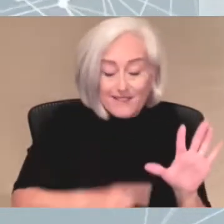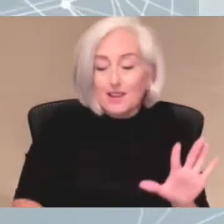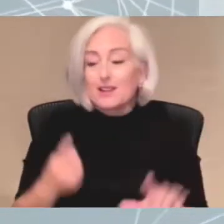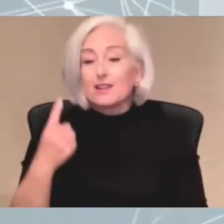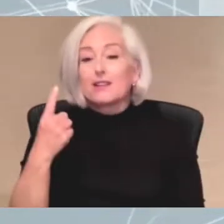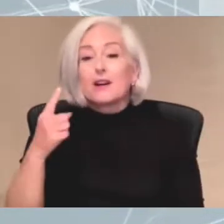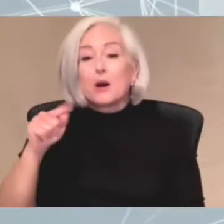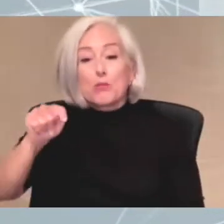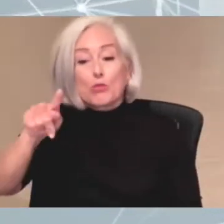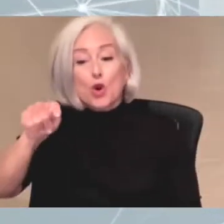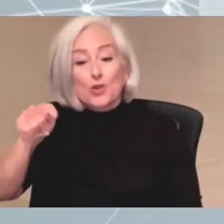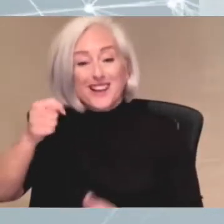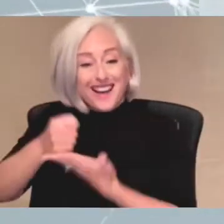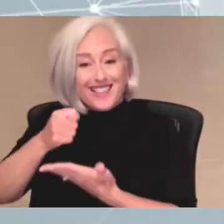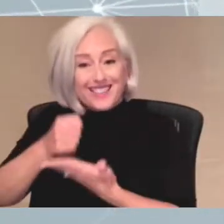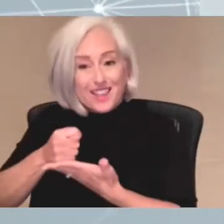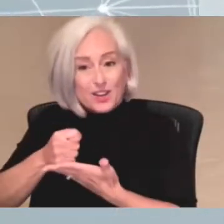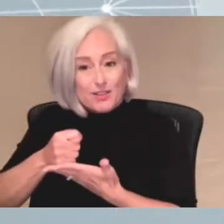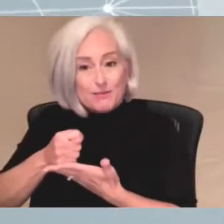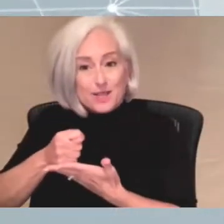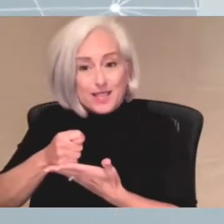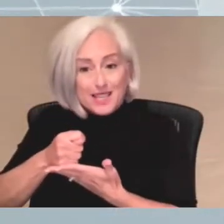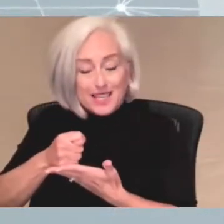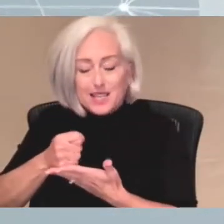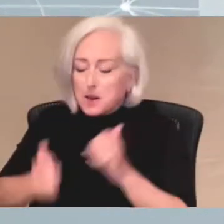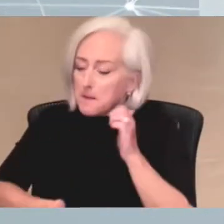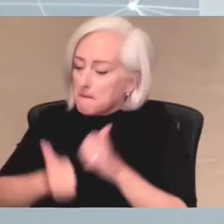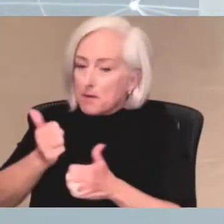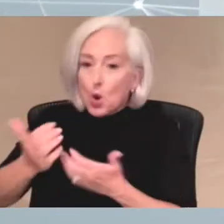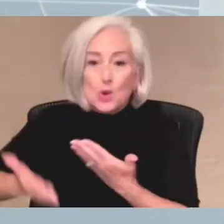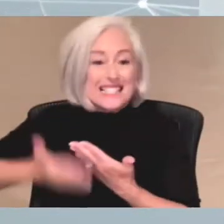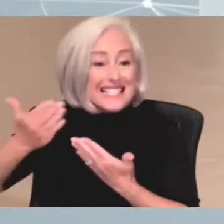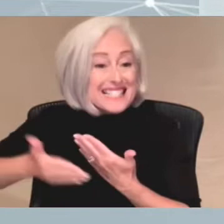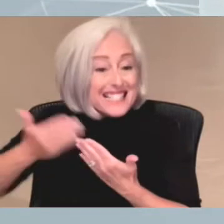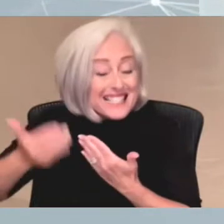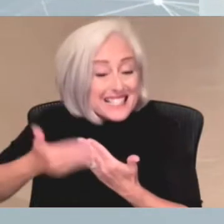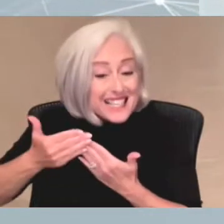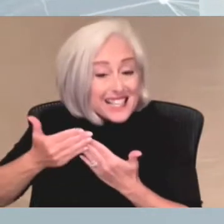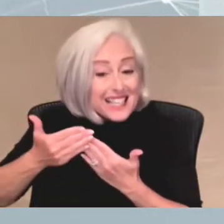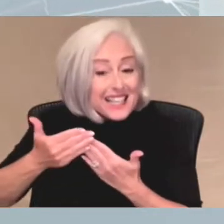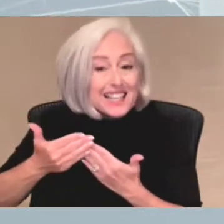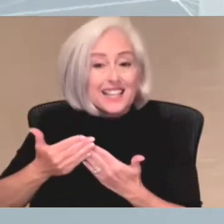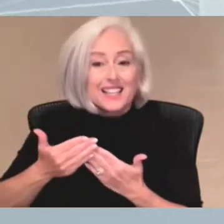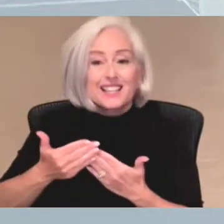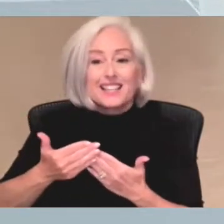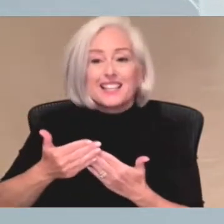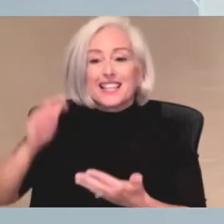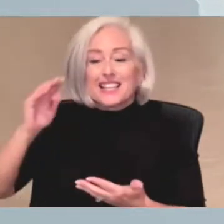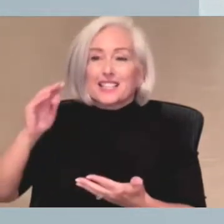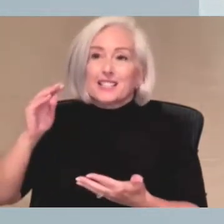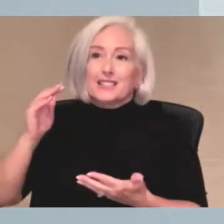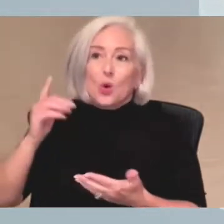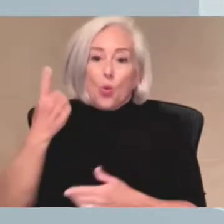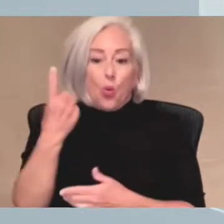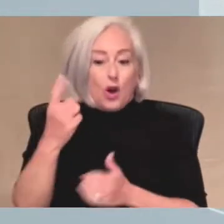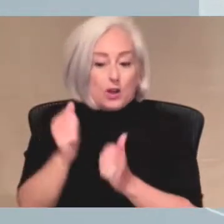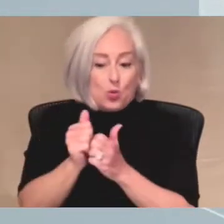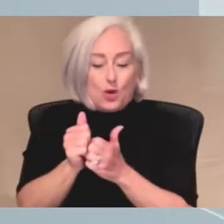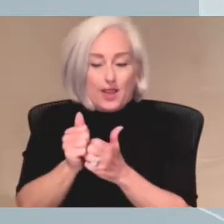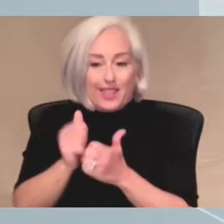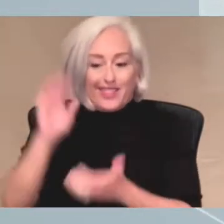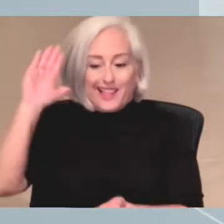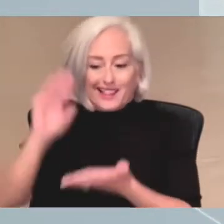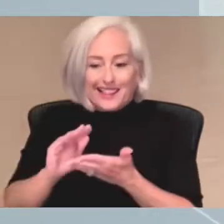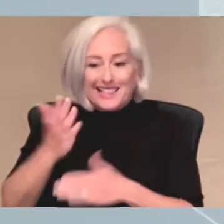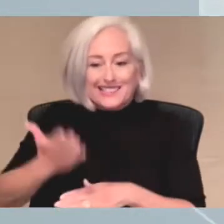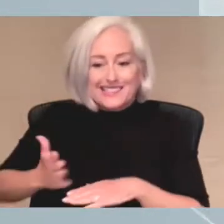by far the easiest, the modality with the least side effects. We were